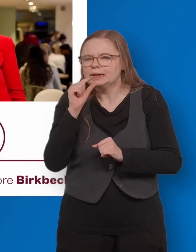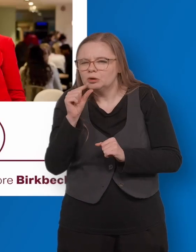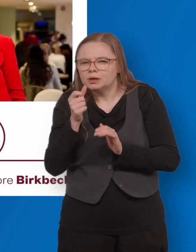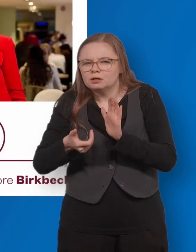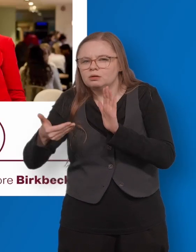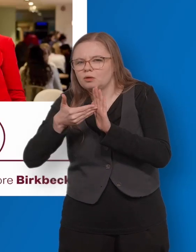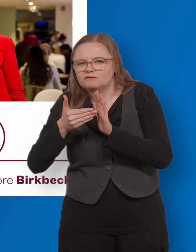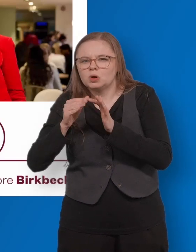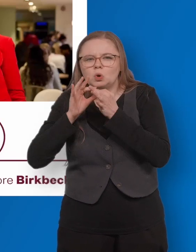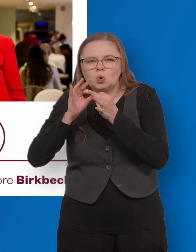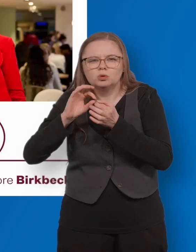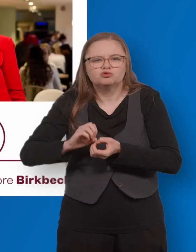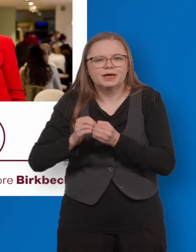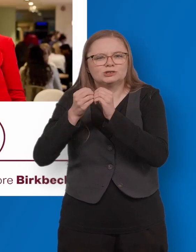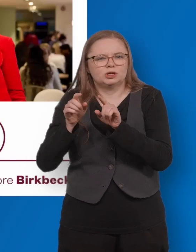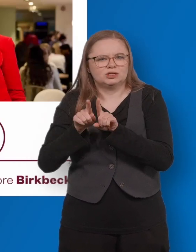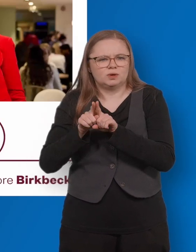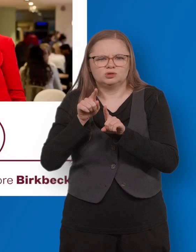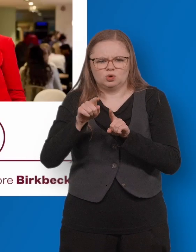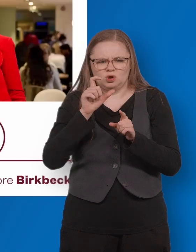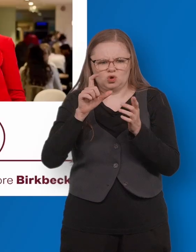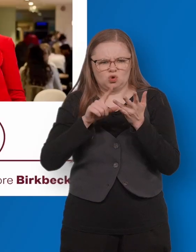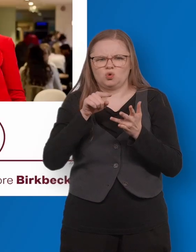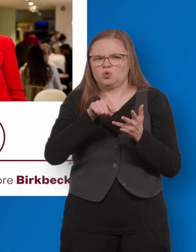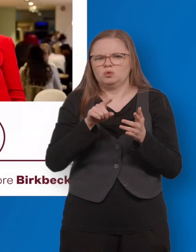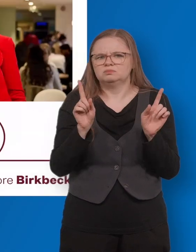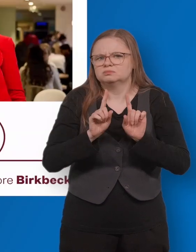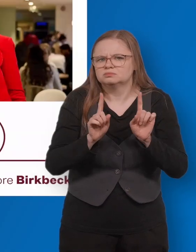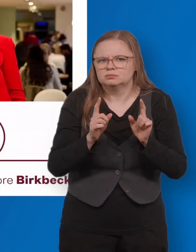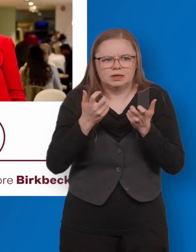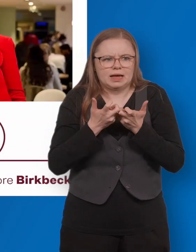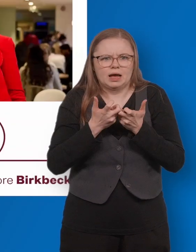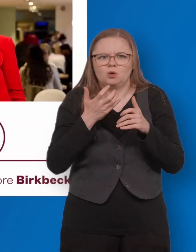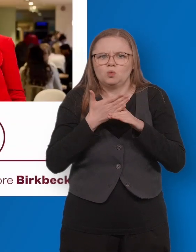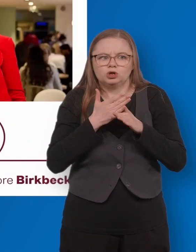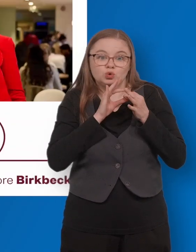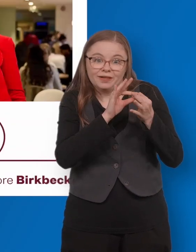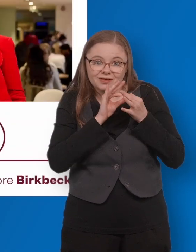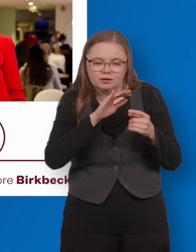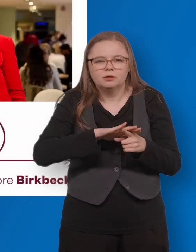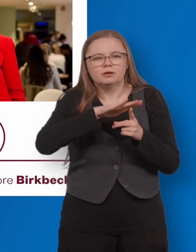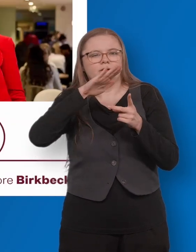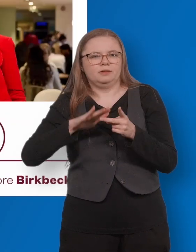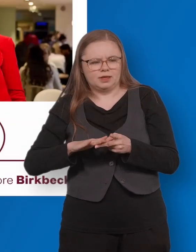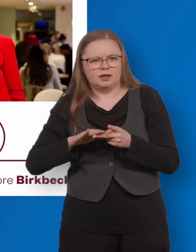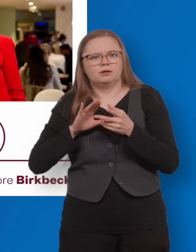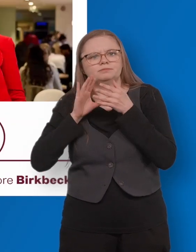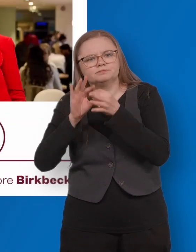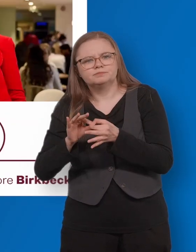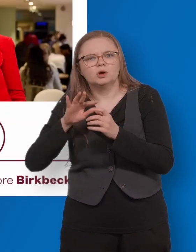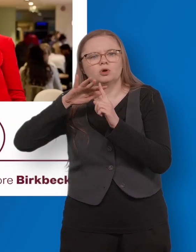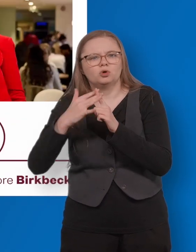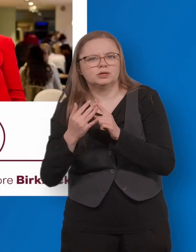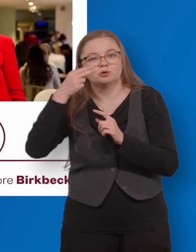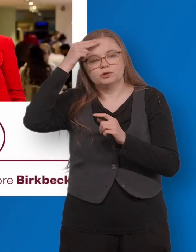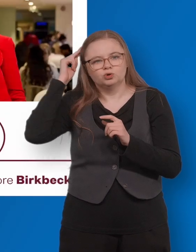co-creation. So what does the co-bit mean for doing things together? Then in the context of neurodiversity